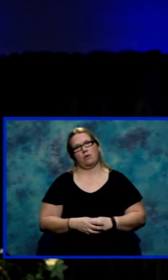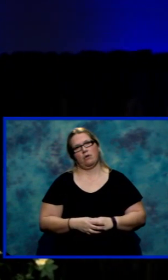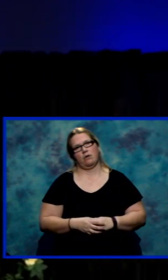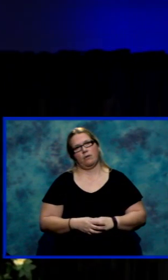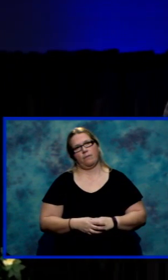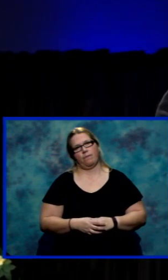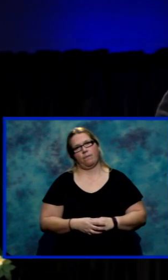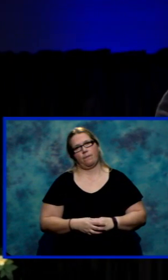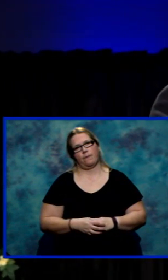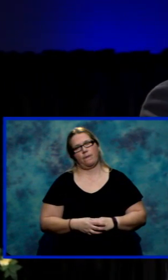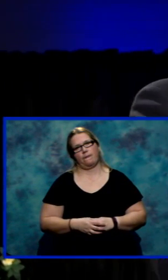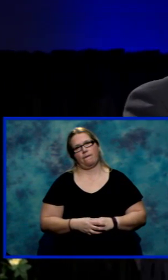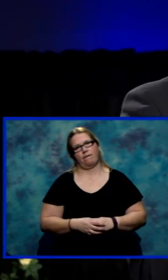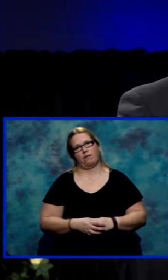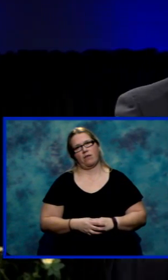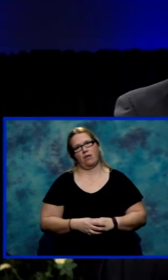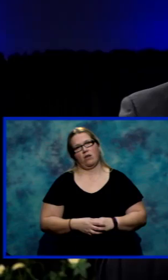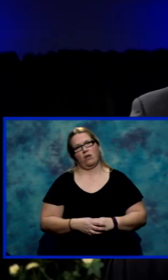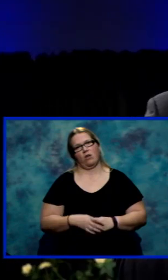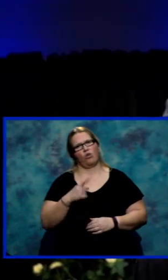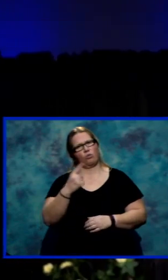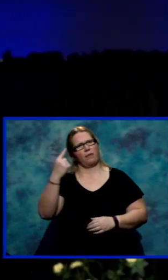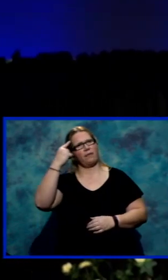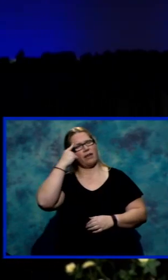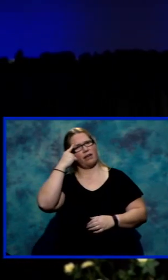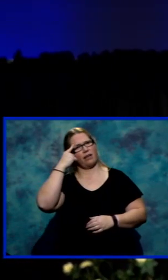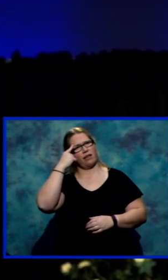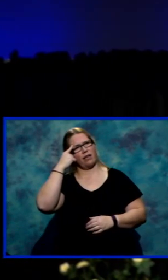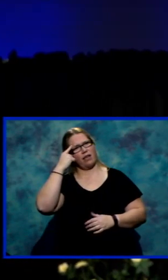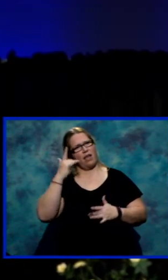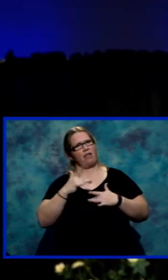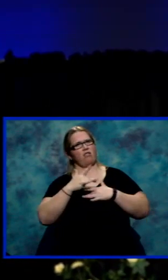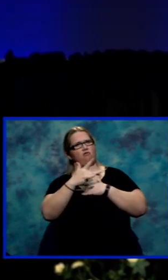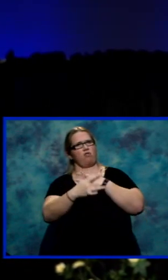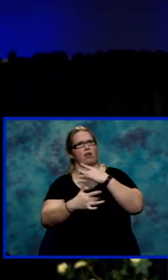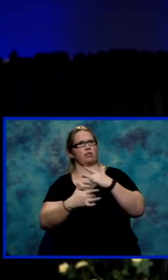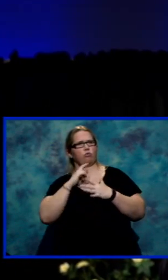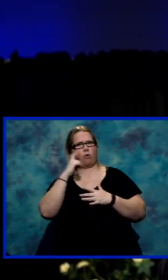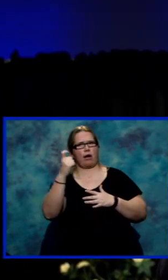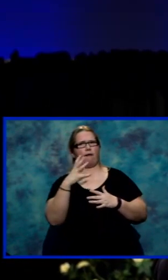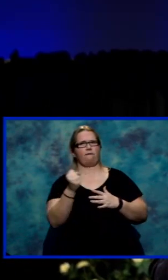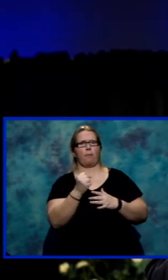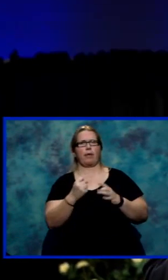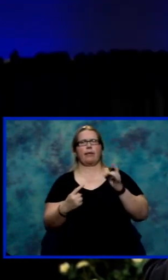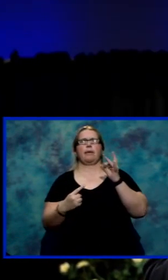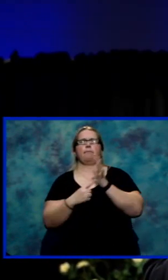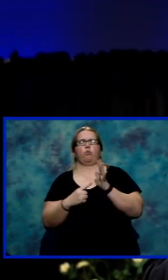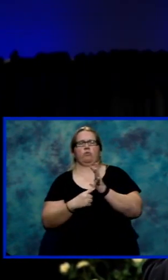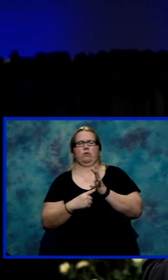You'd think that the lineage of Christ would come through the most significant person of their